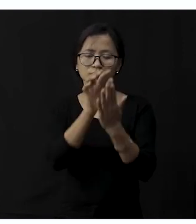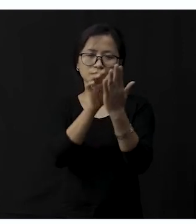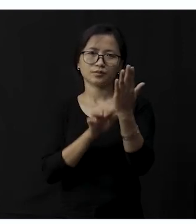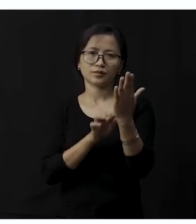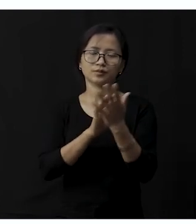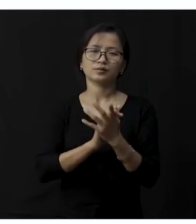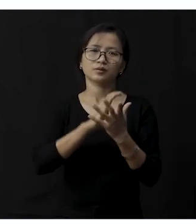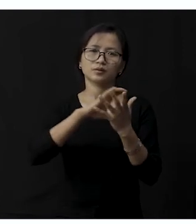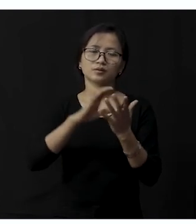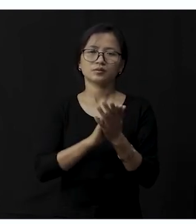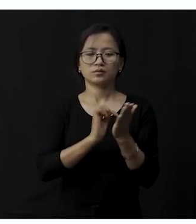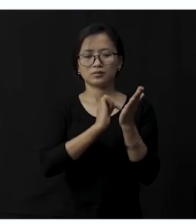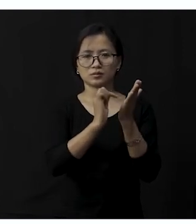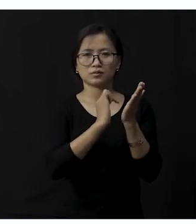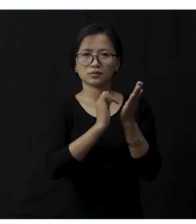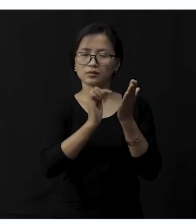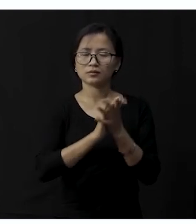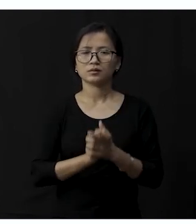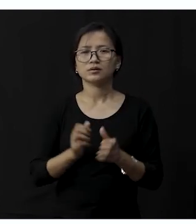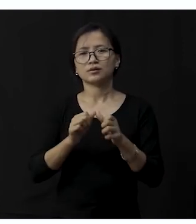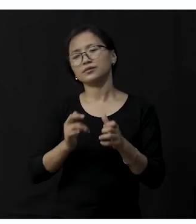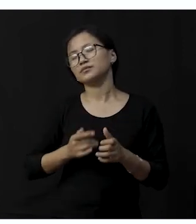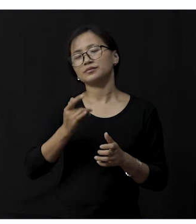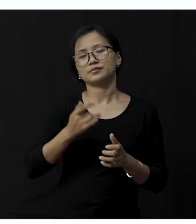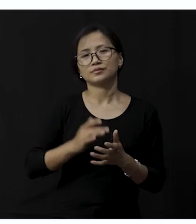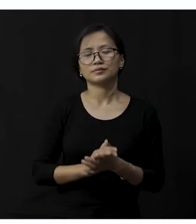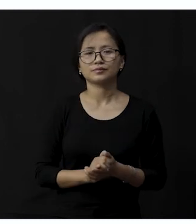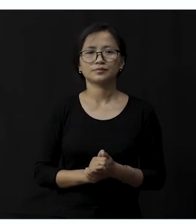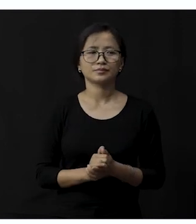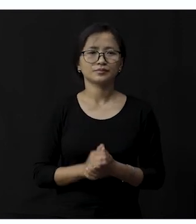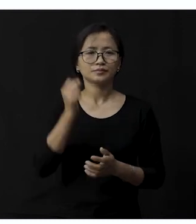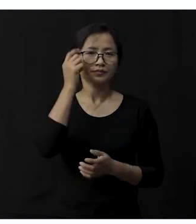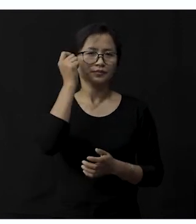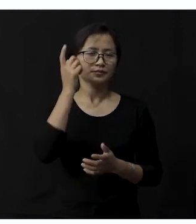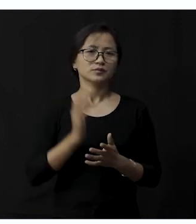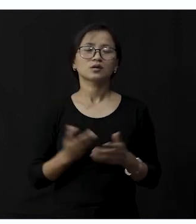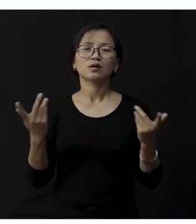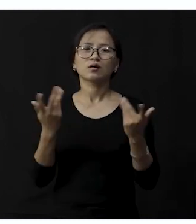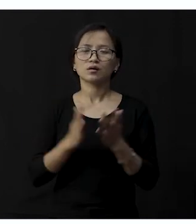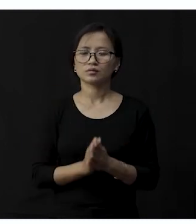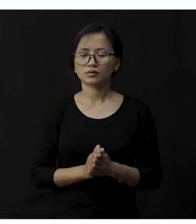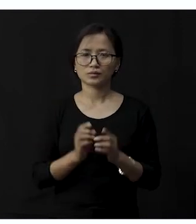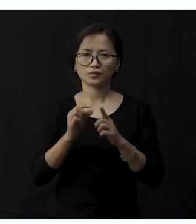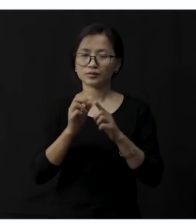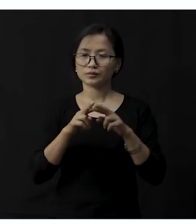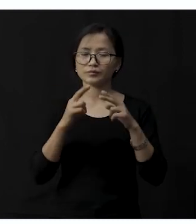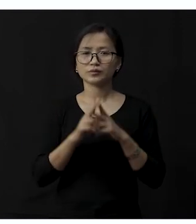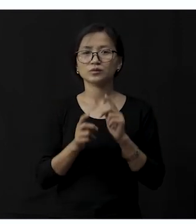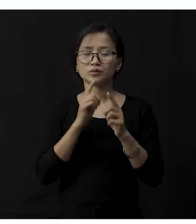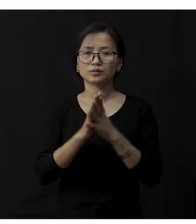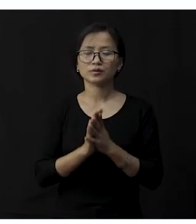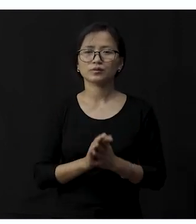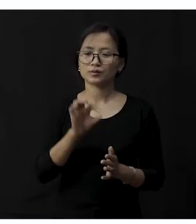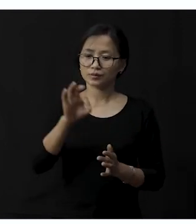and underline the adjective, because we've already understood how do you define and how do you pick